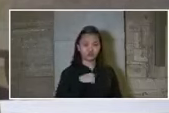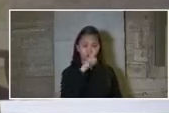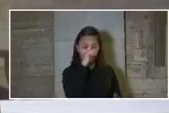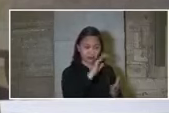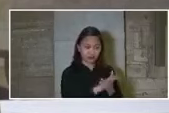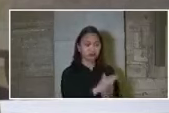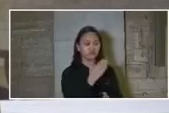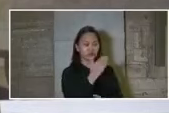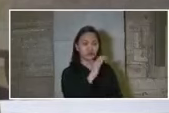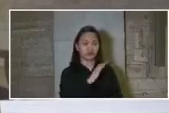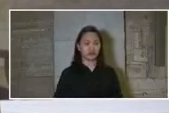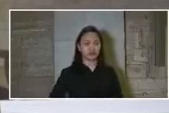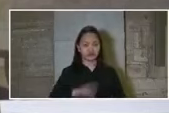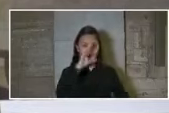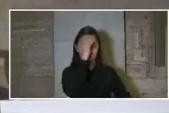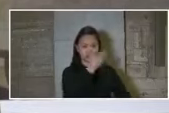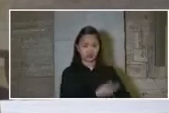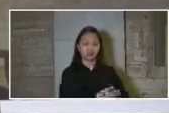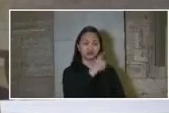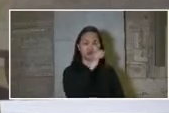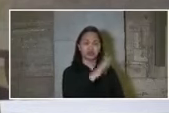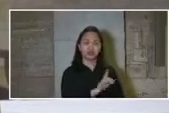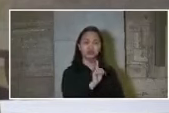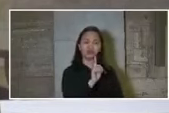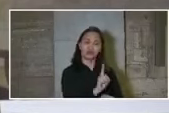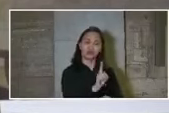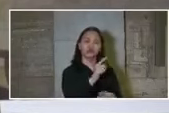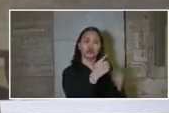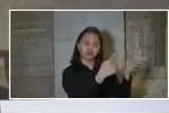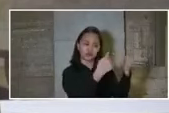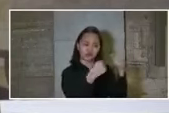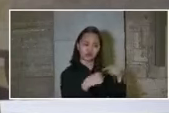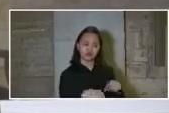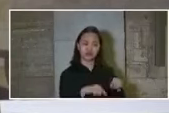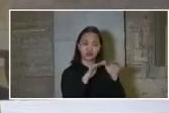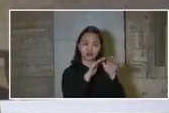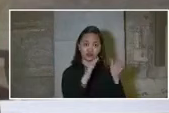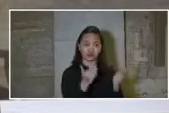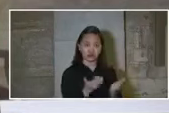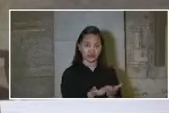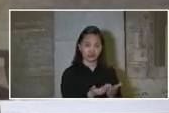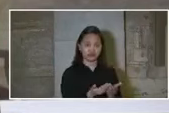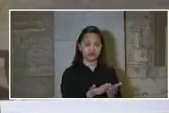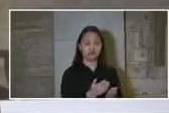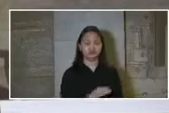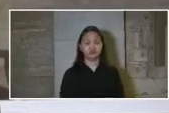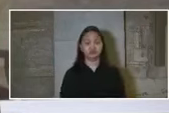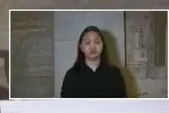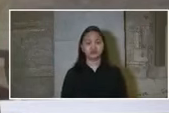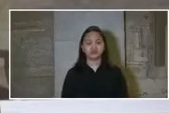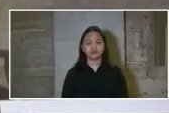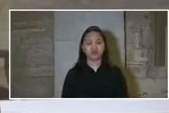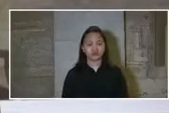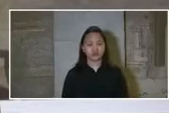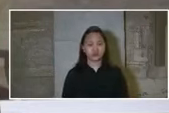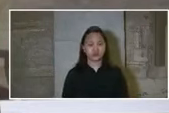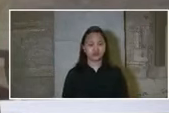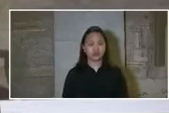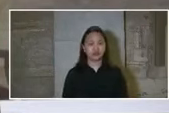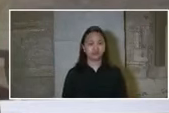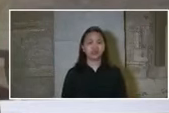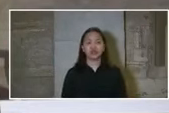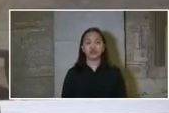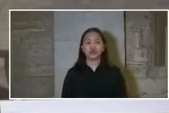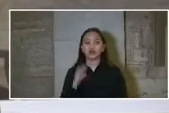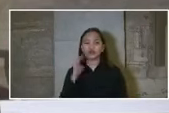Christ, the Son of God, the one who is coming into the world. He became perturbed and